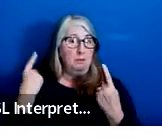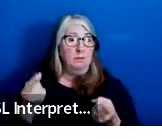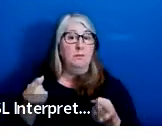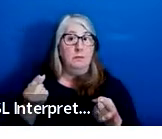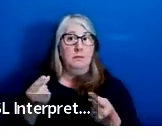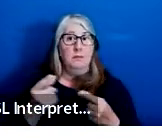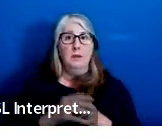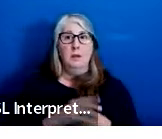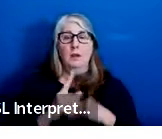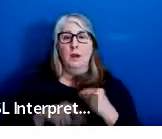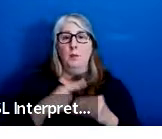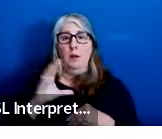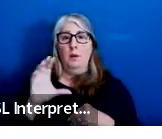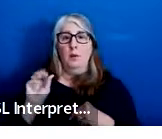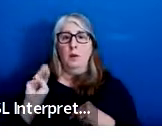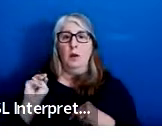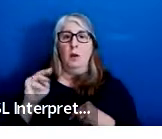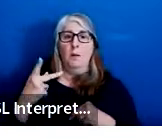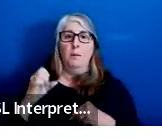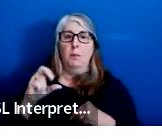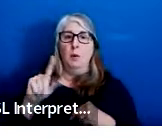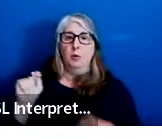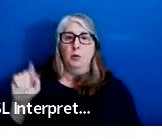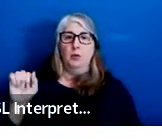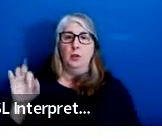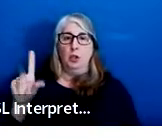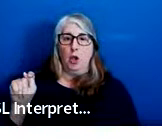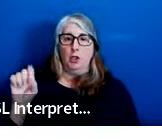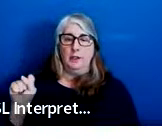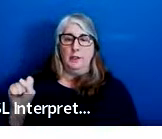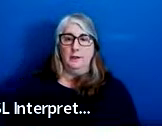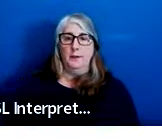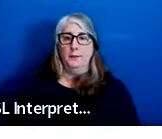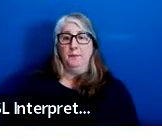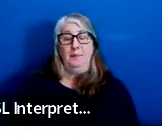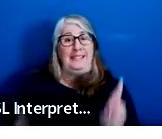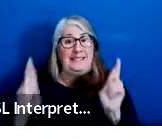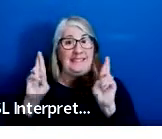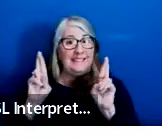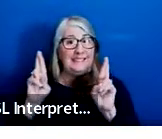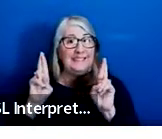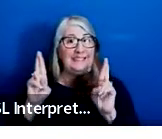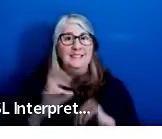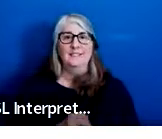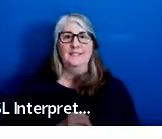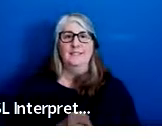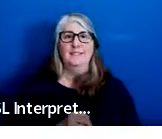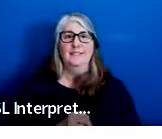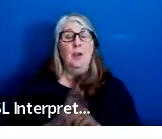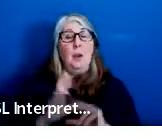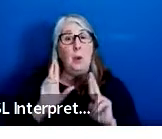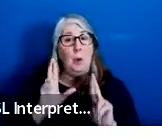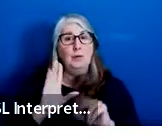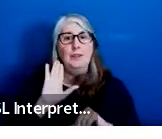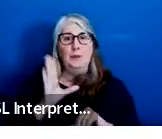the composting carts. Fingers crossed. Yes, hopefully it